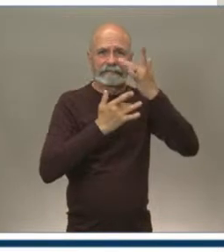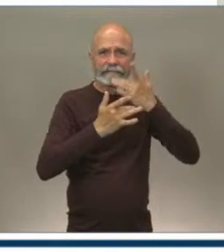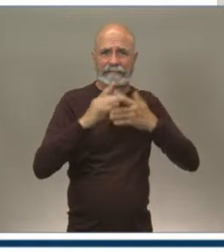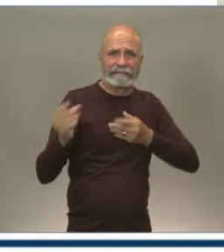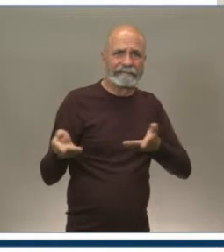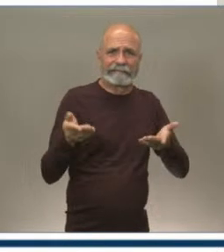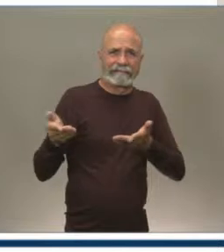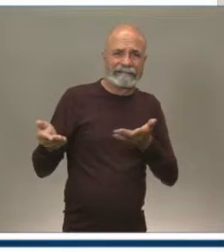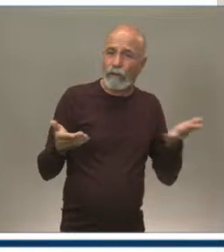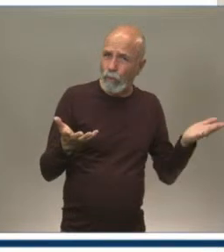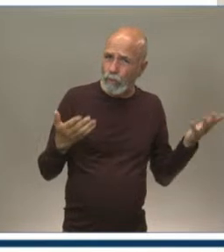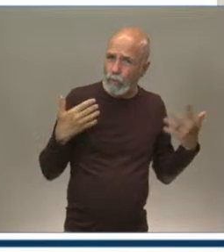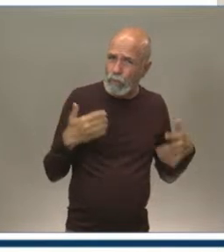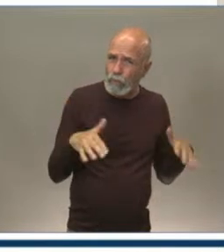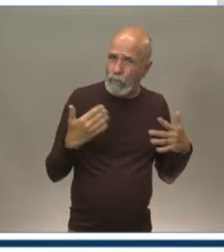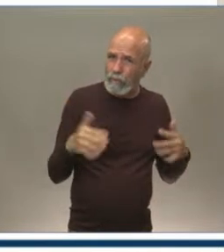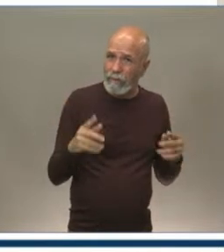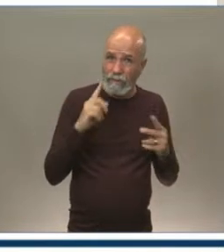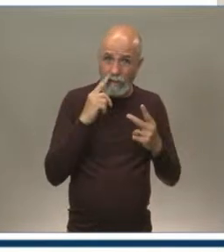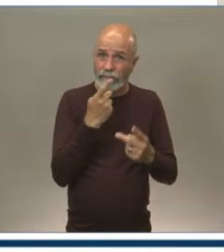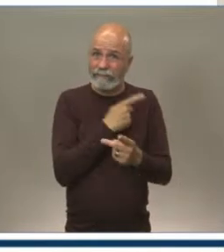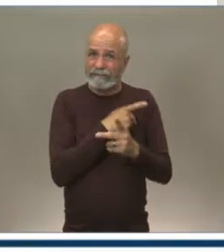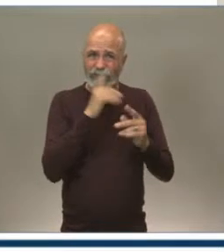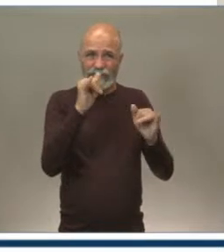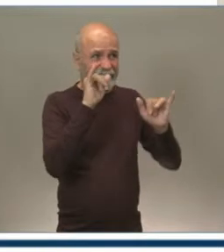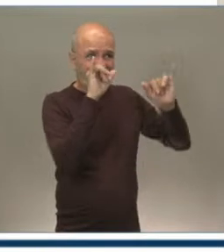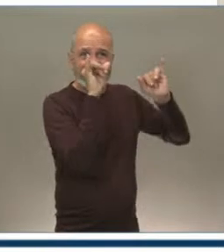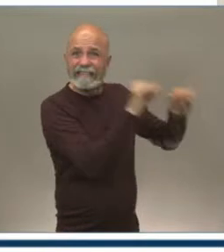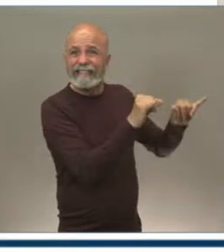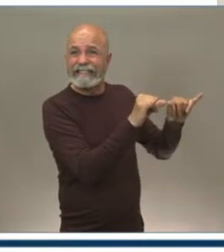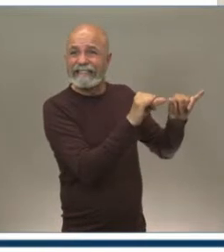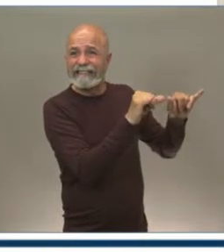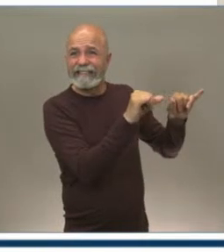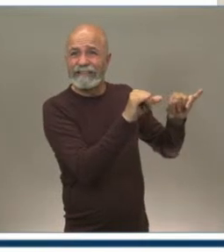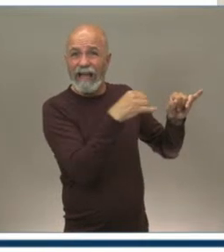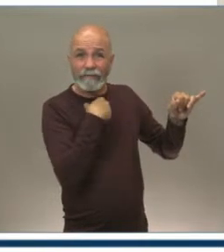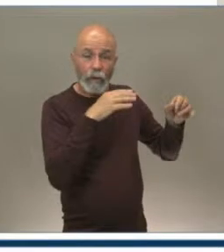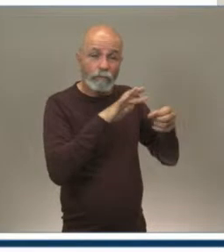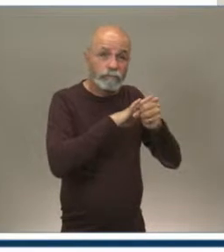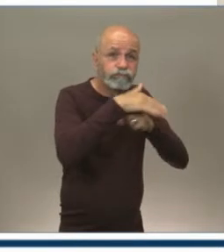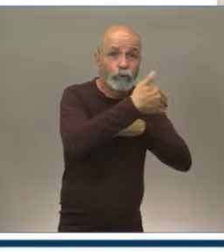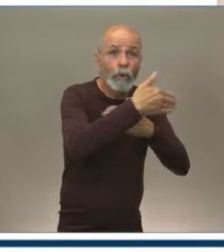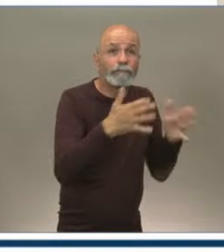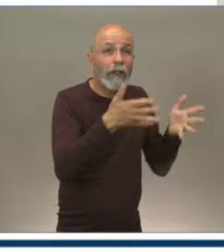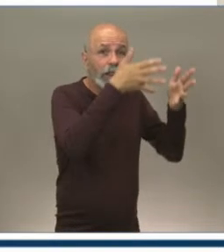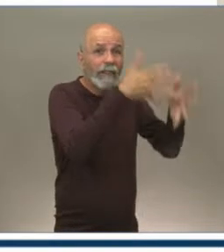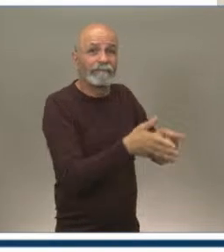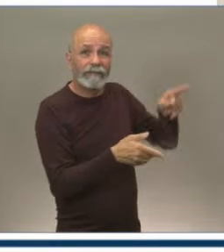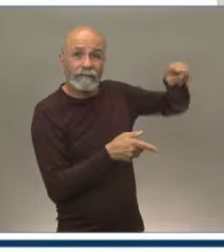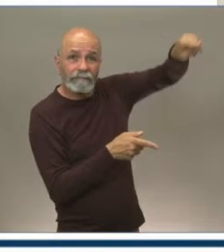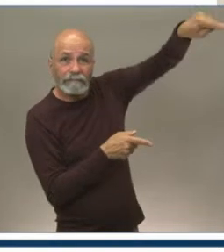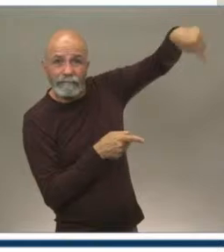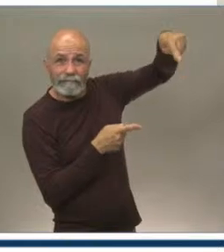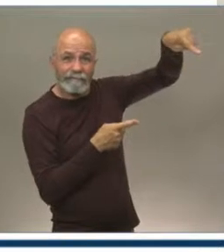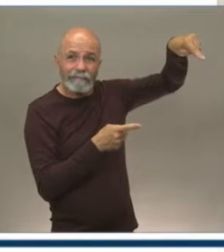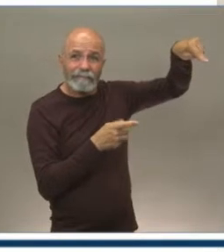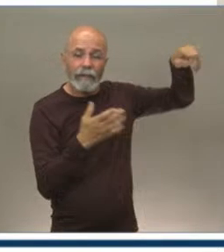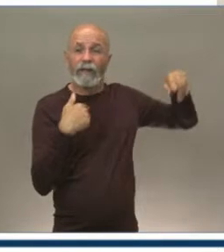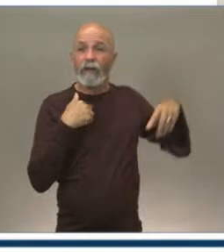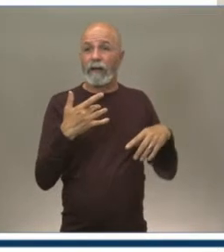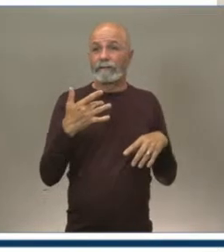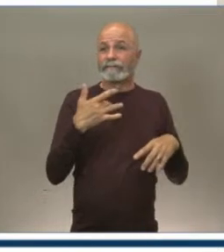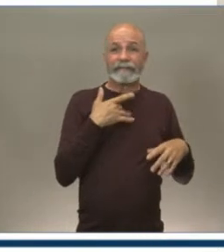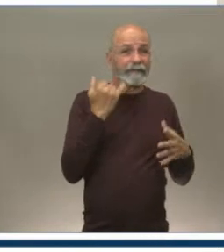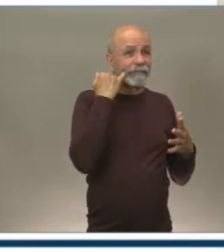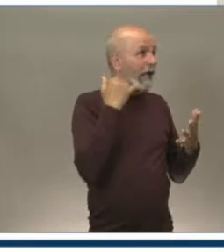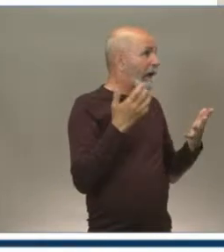going to need to stay in the ICU and will have more capacity than we'll handle, or do you think that recoveries will counteract that?